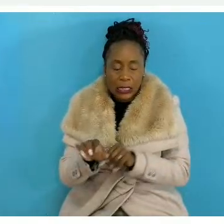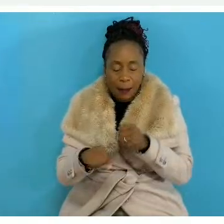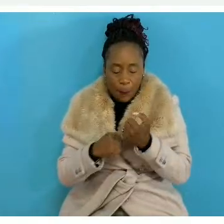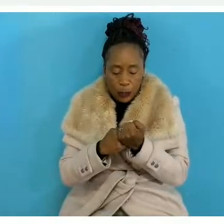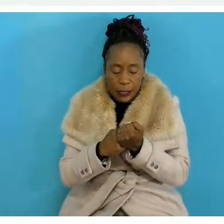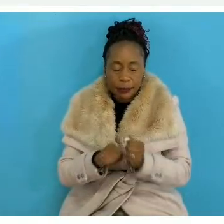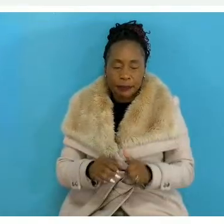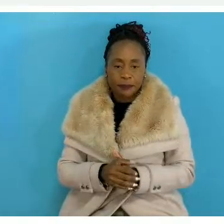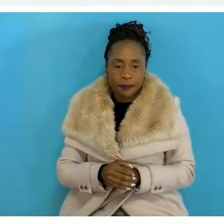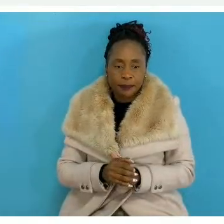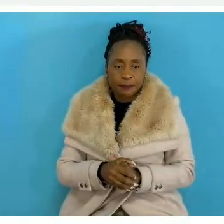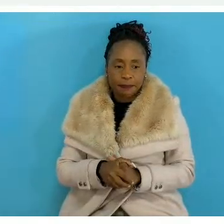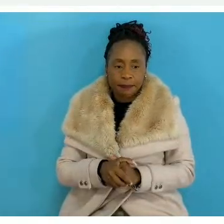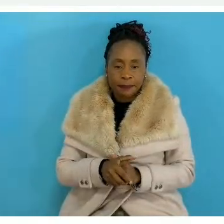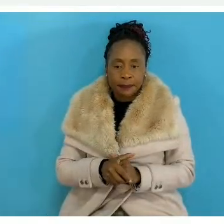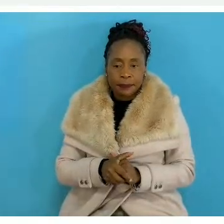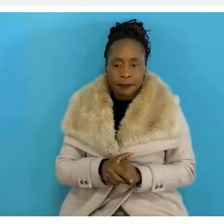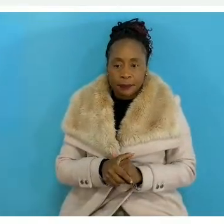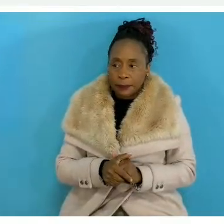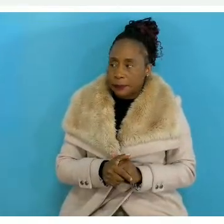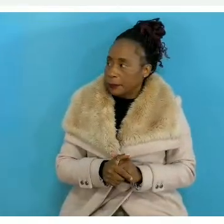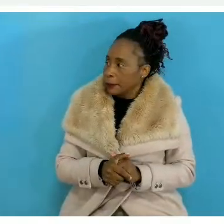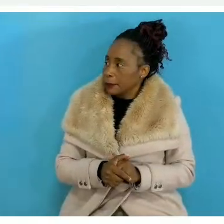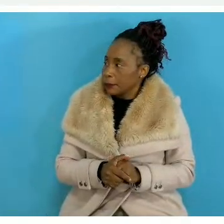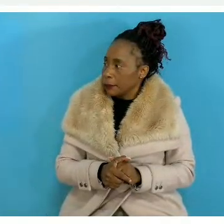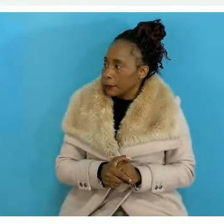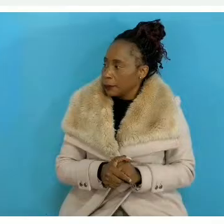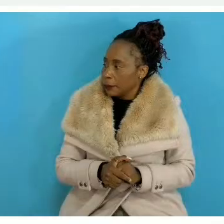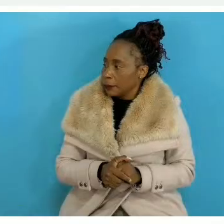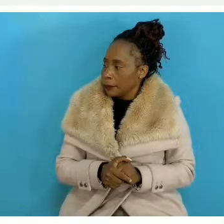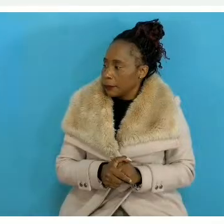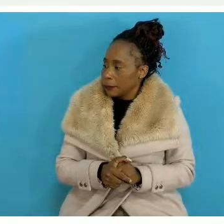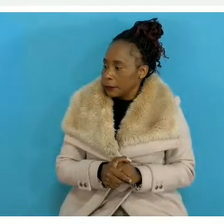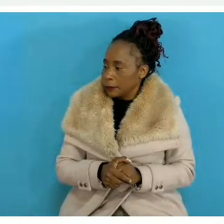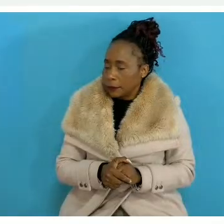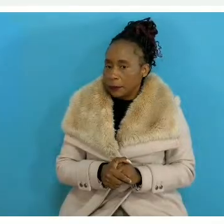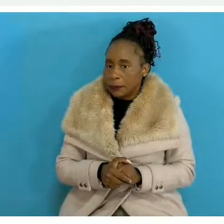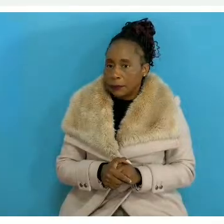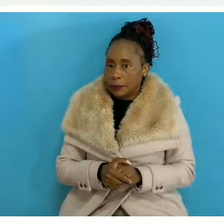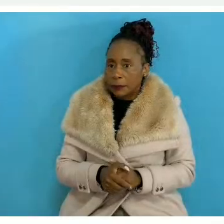support. Then Tina will do the budget.